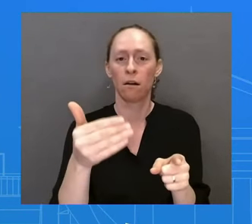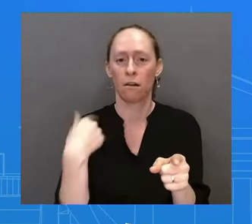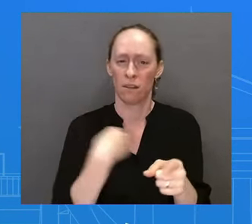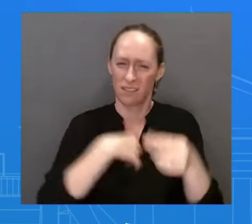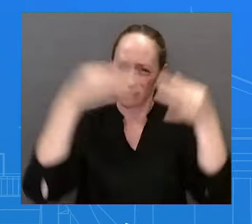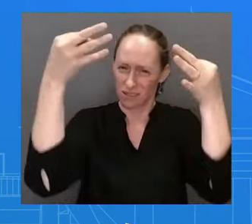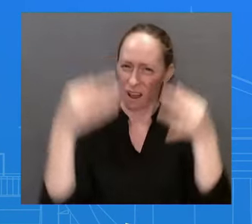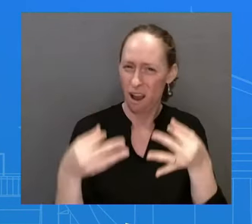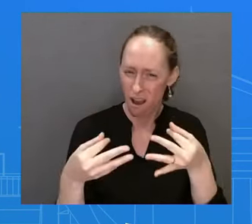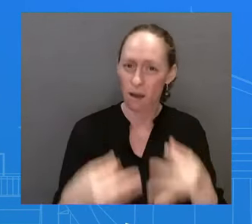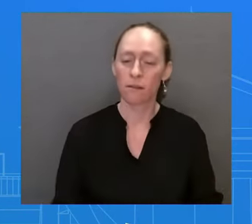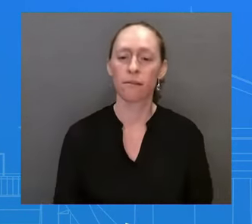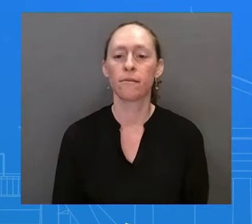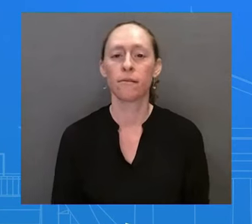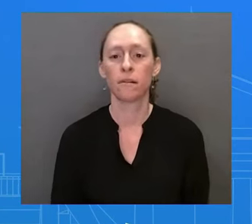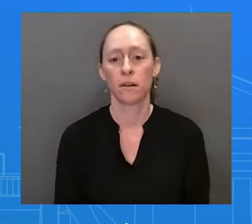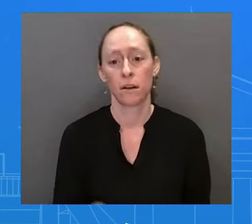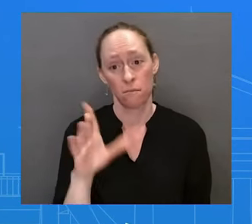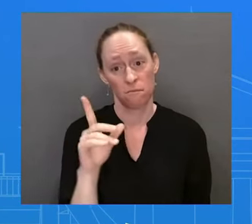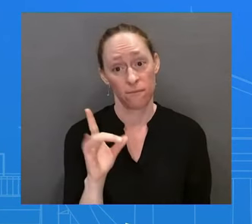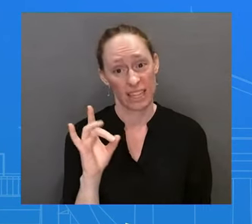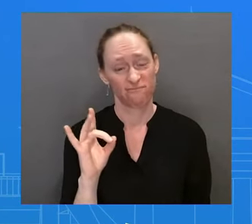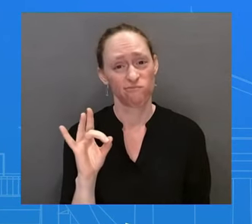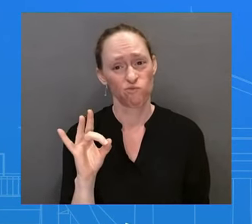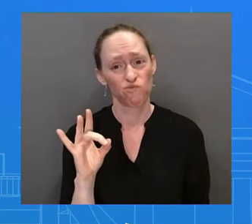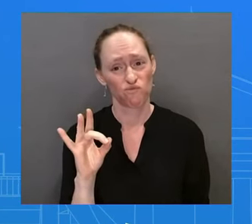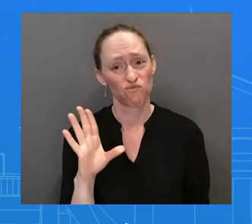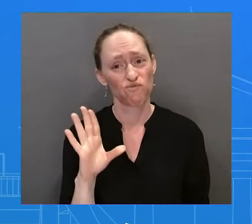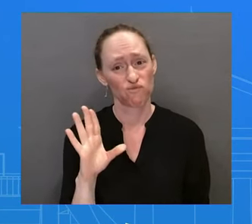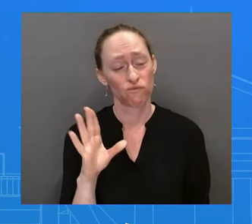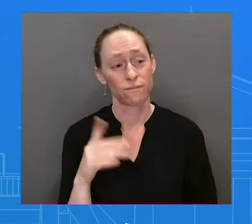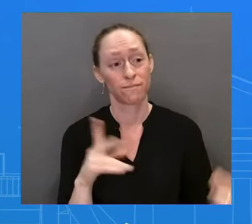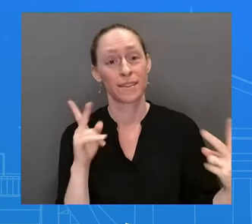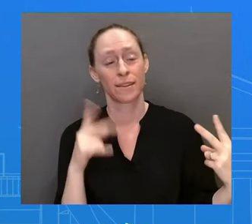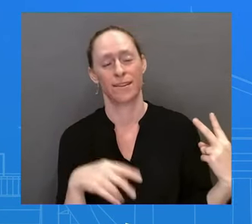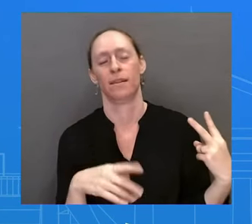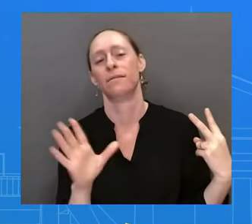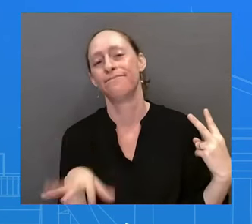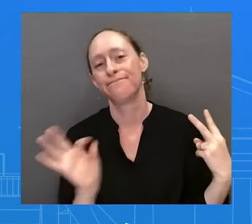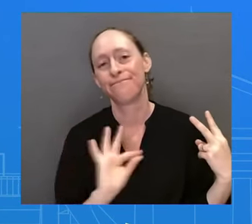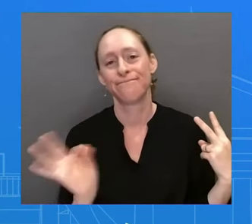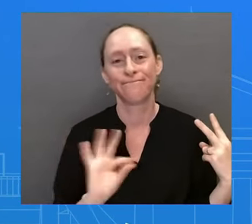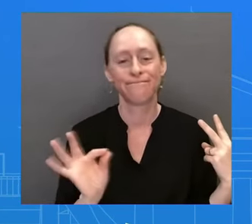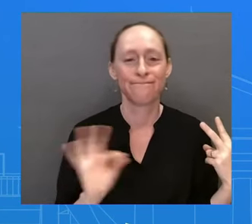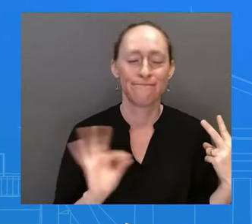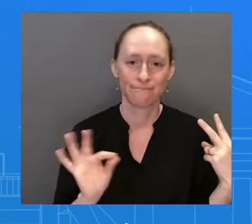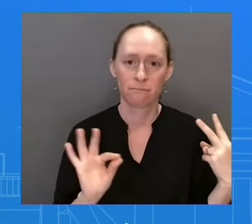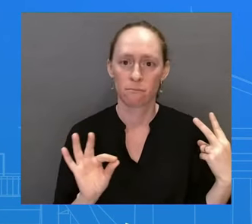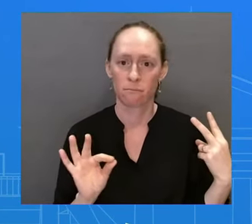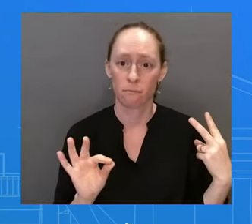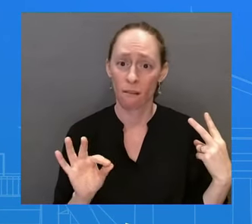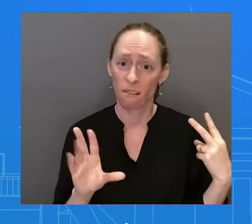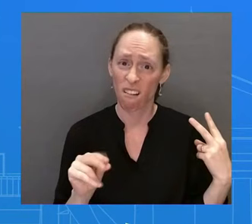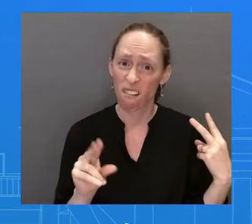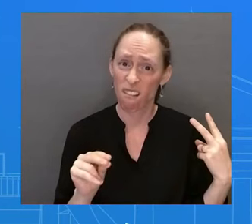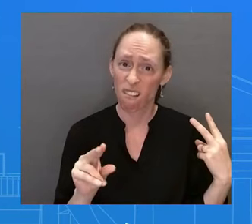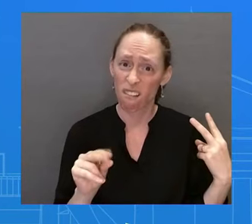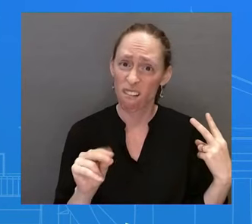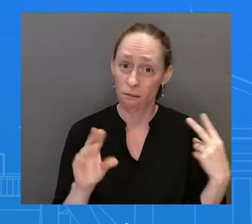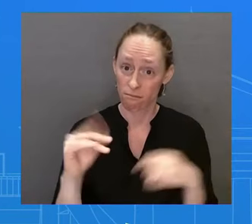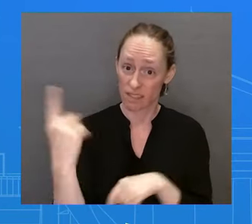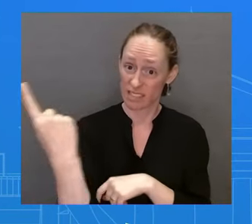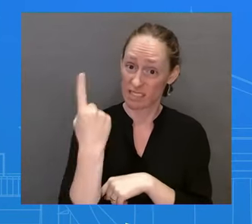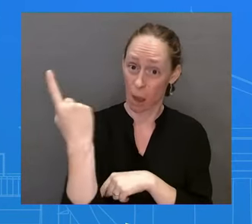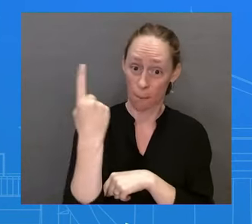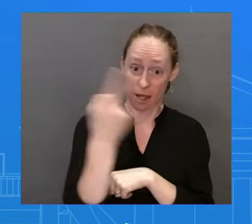we do, because clearly there's a source or sources out there that think it's somehow beneficial to put this kind of information into the